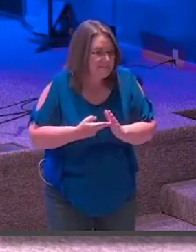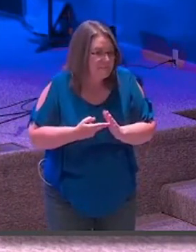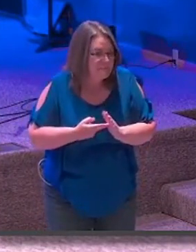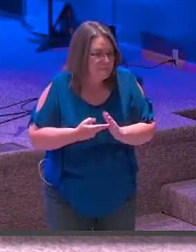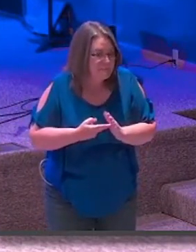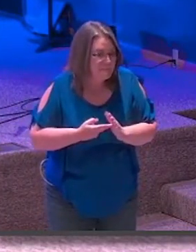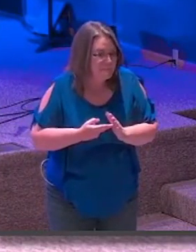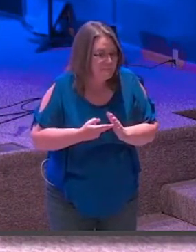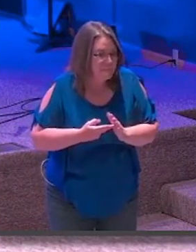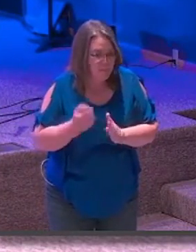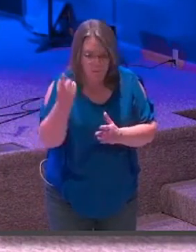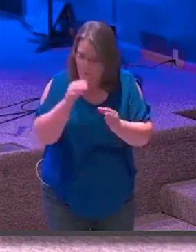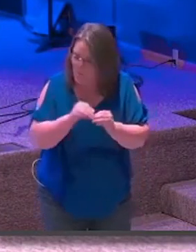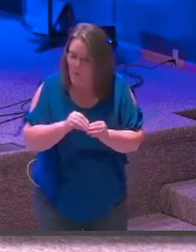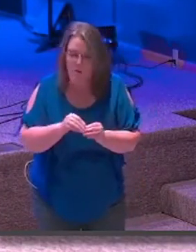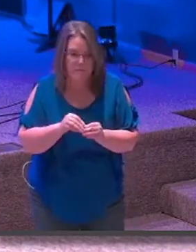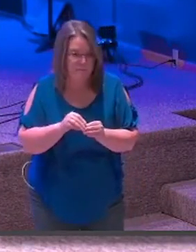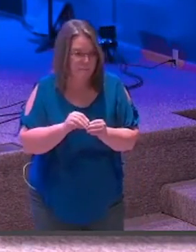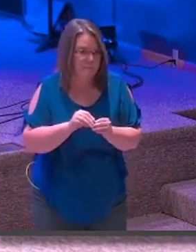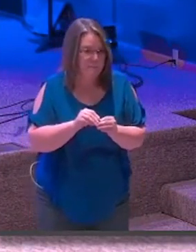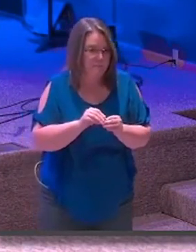One more.